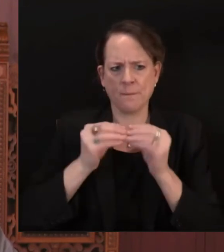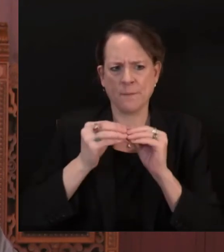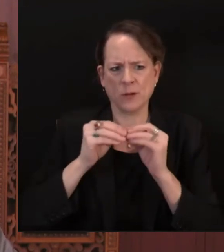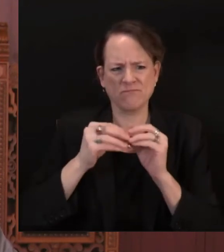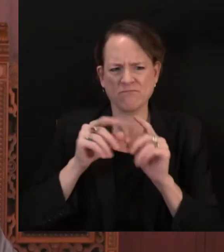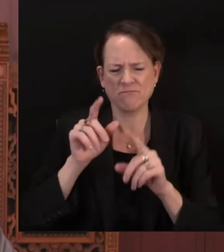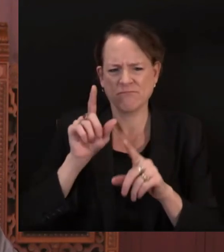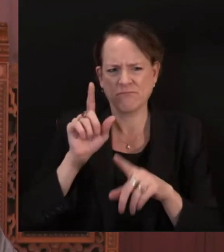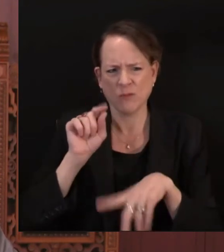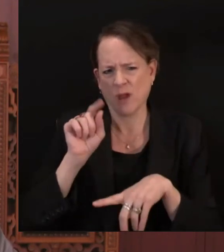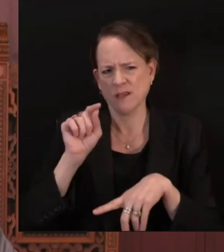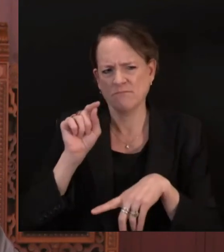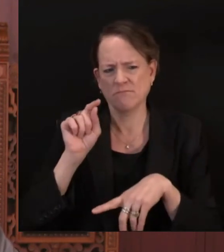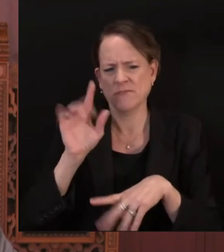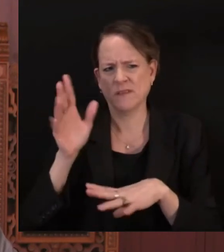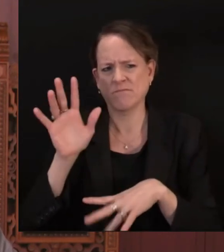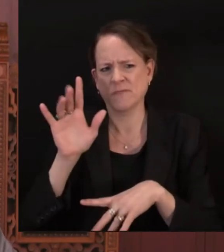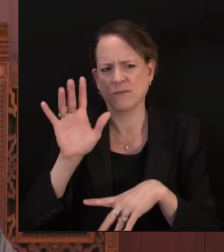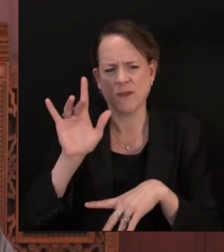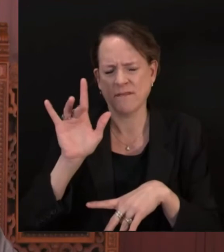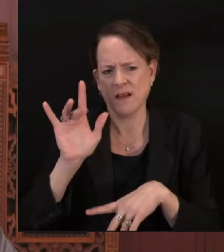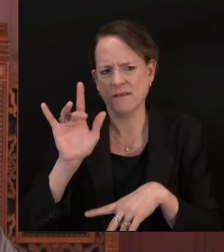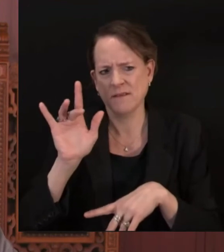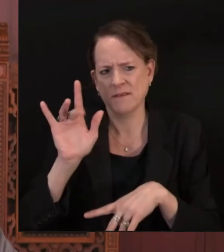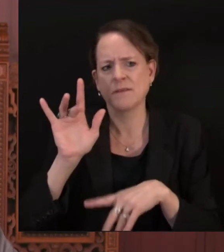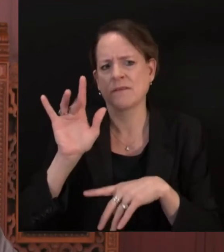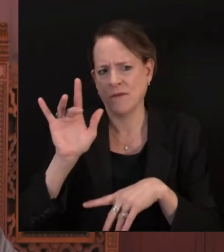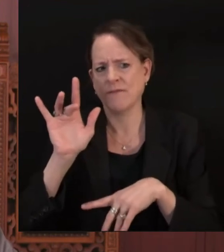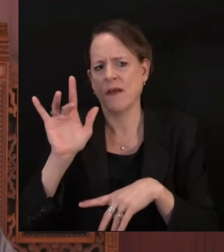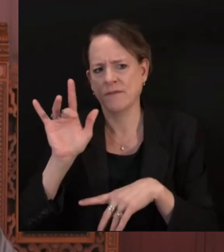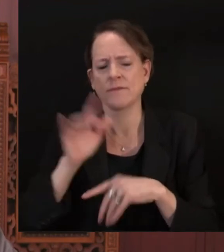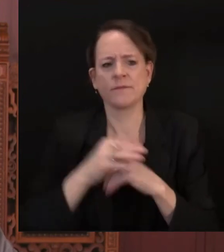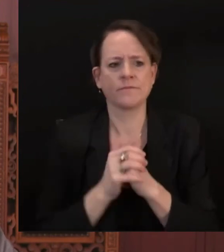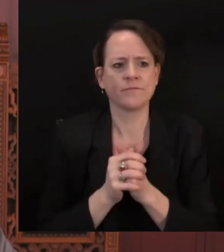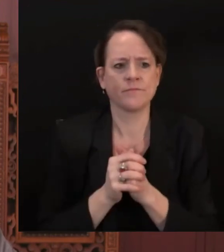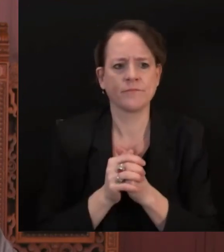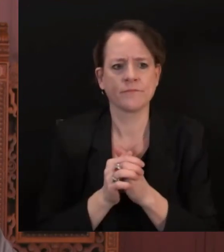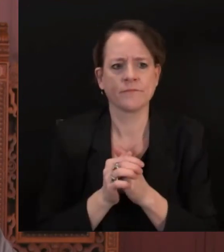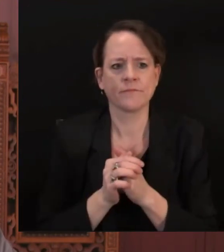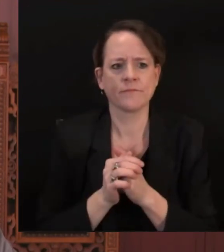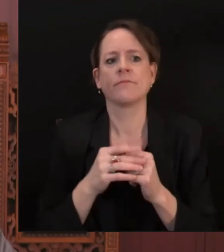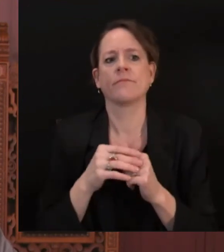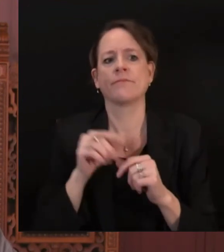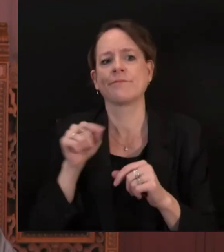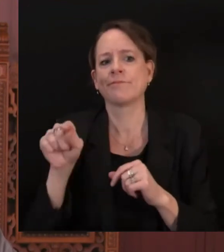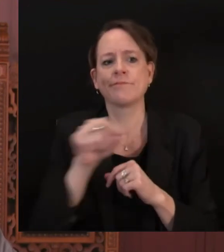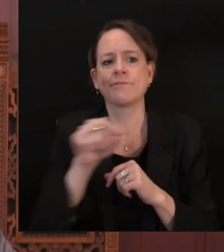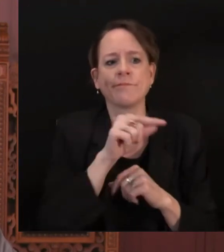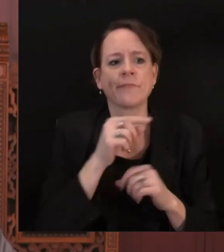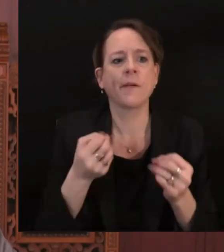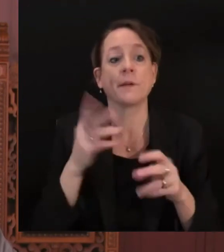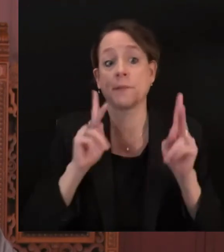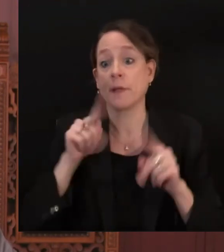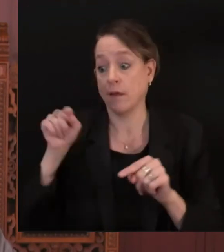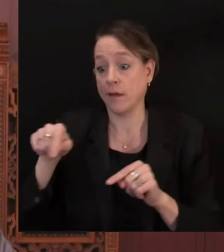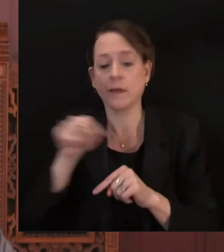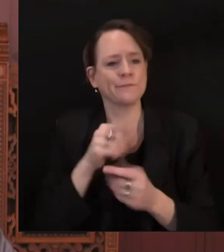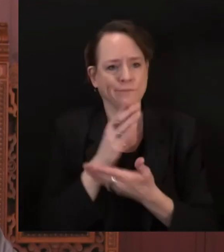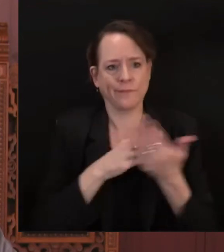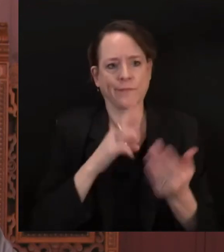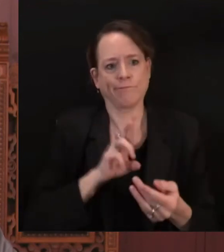participants agree to. There are several that we have not agreed to. But that doesn't mean, people have been waiting